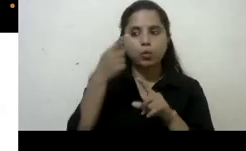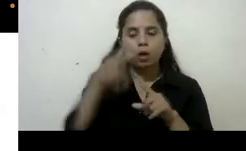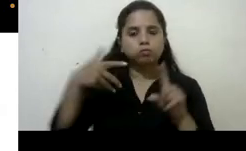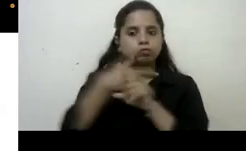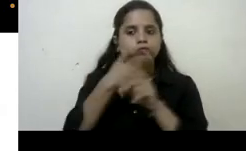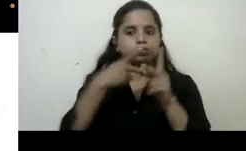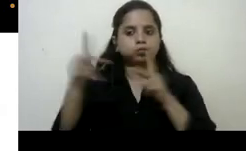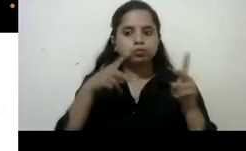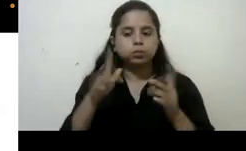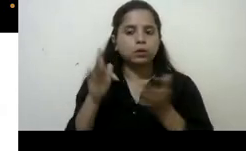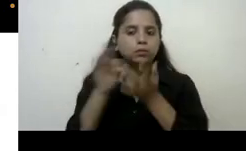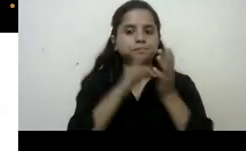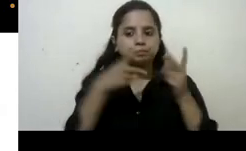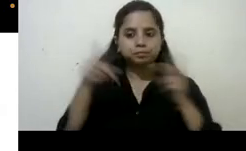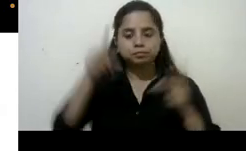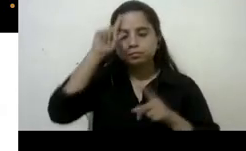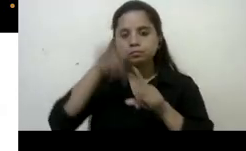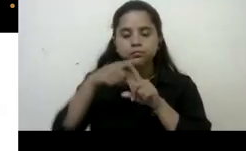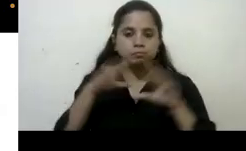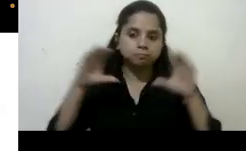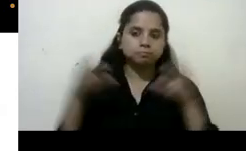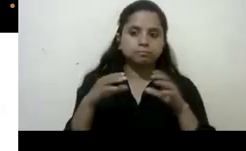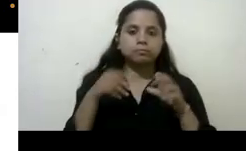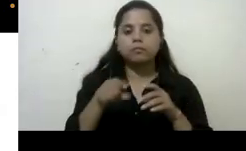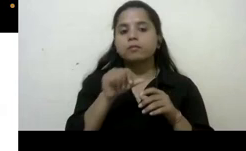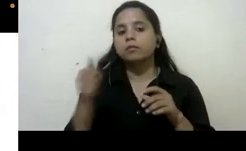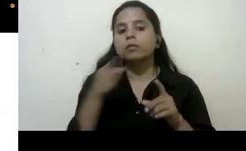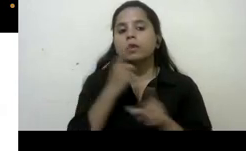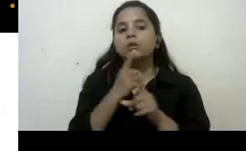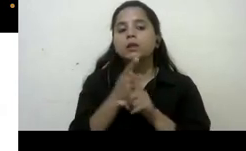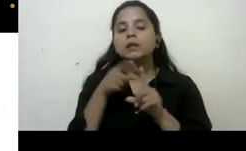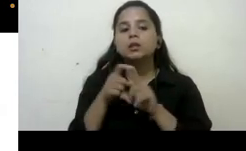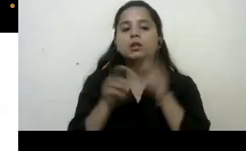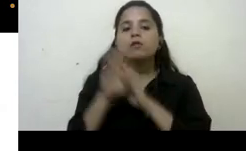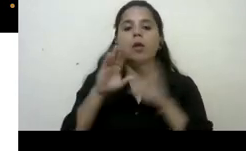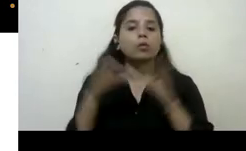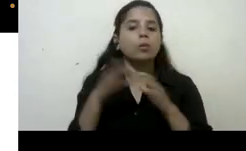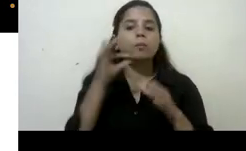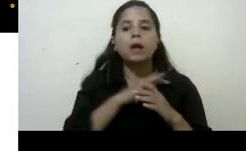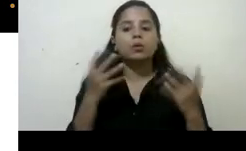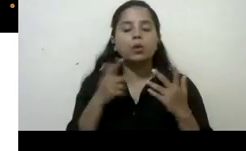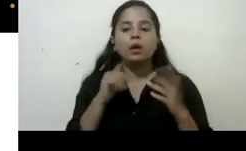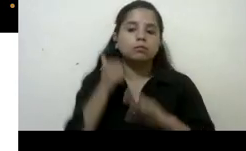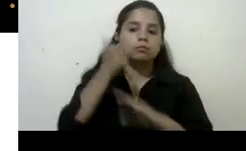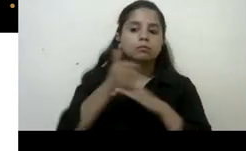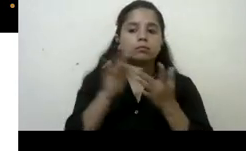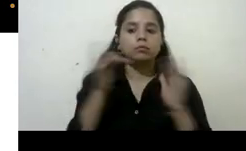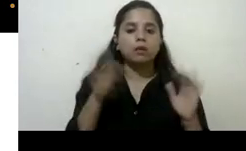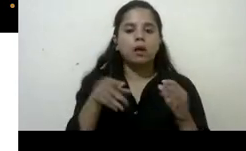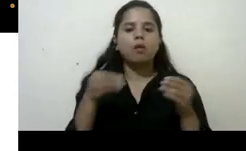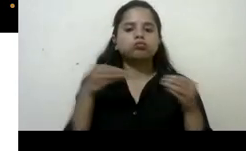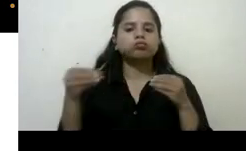backgrounds and locations. Another benefit of teacher development groups which are established virtually, they are very much